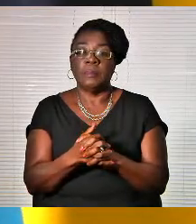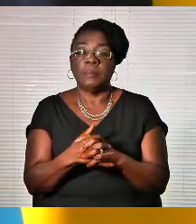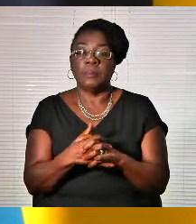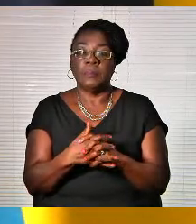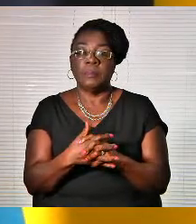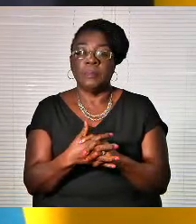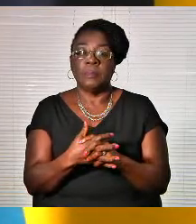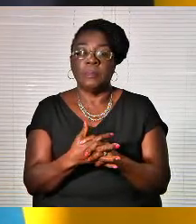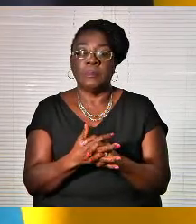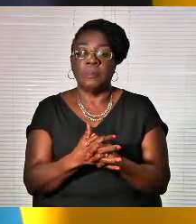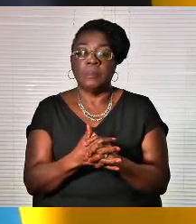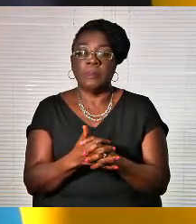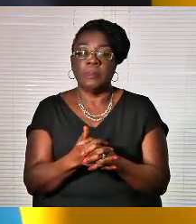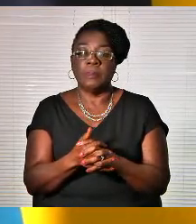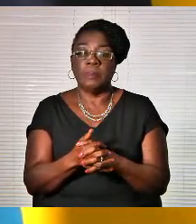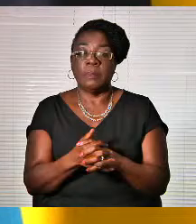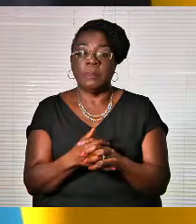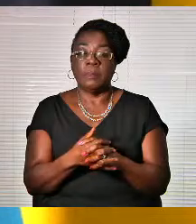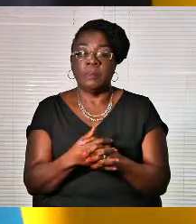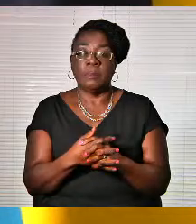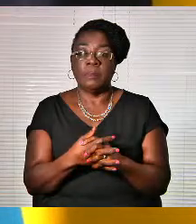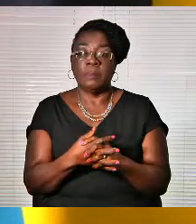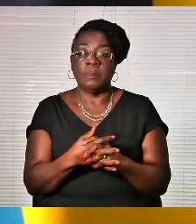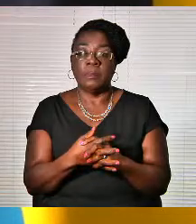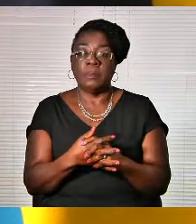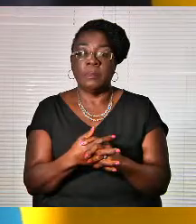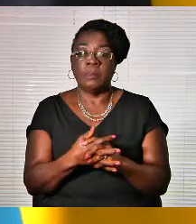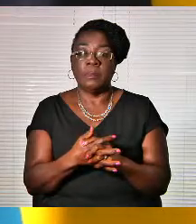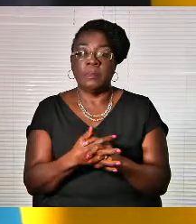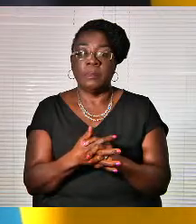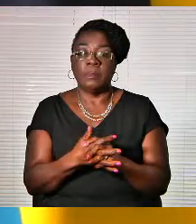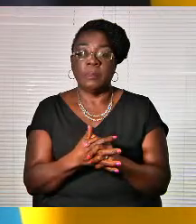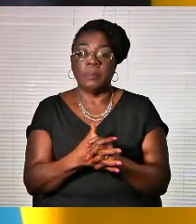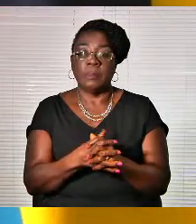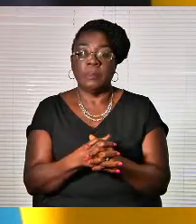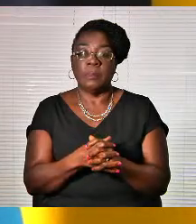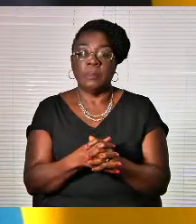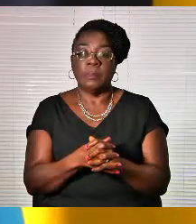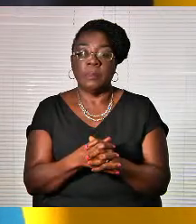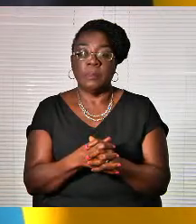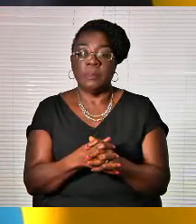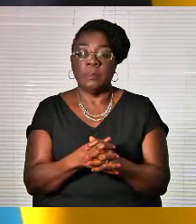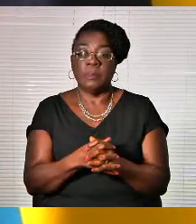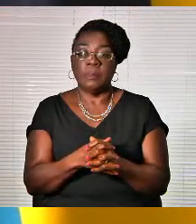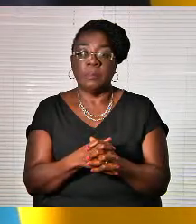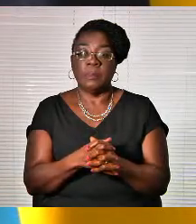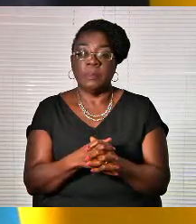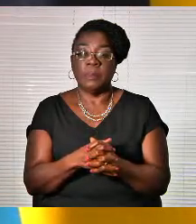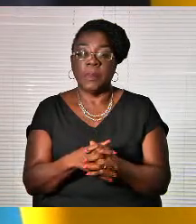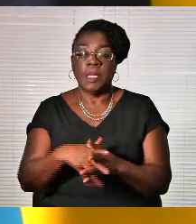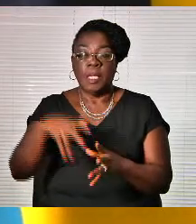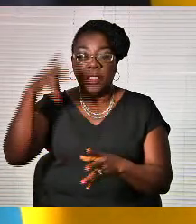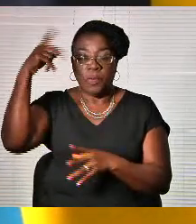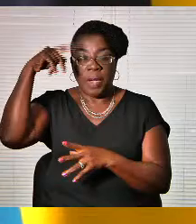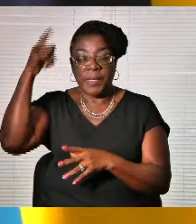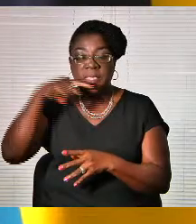so moving on, I know that the Prime Minister said that lockdowns will not be